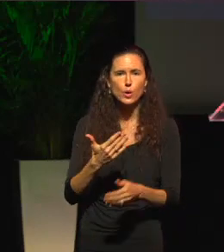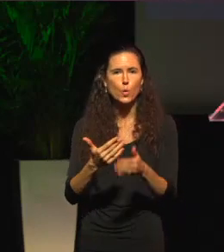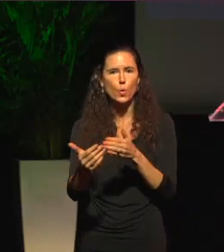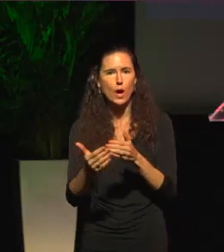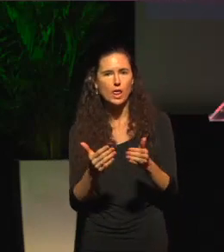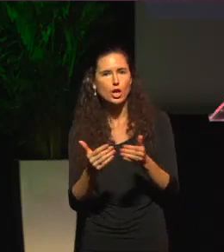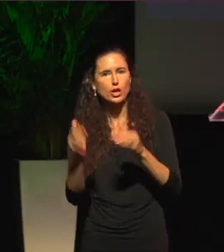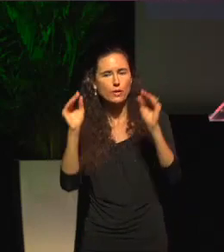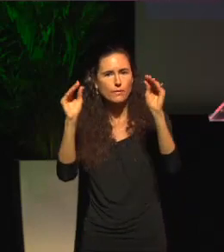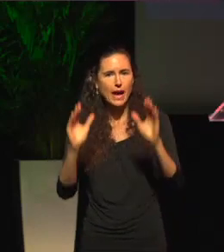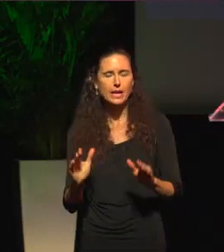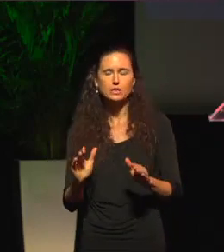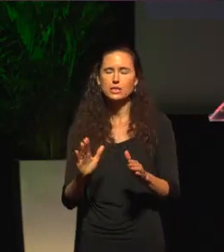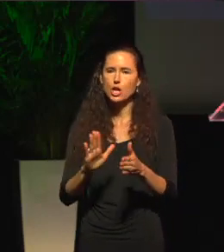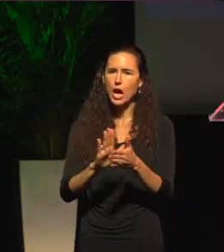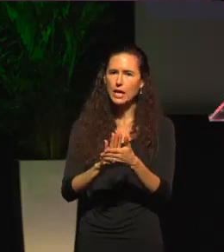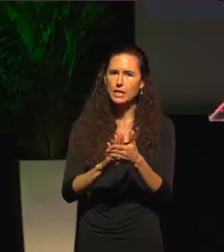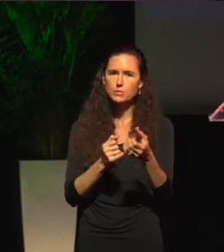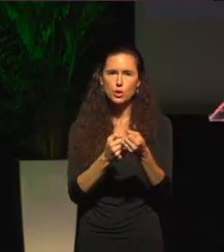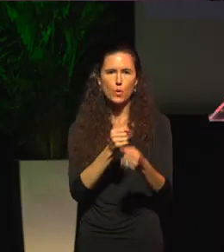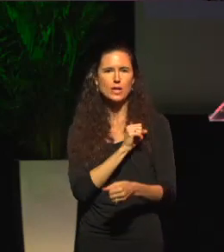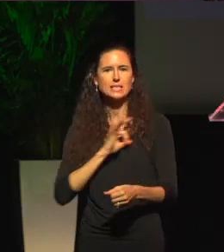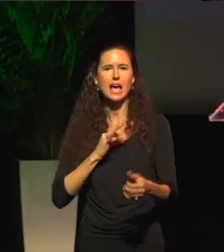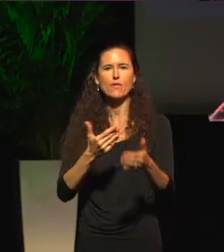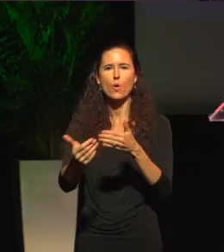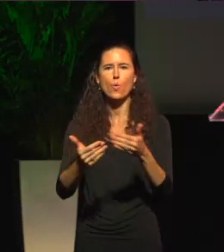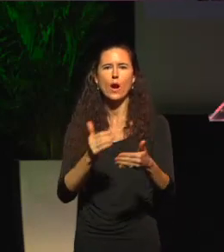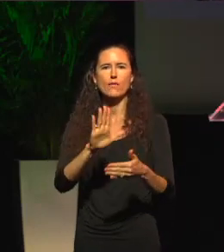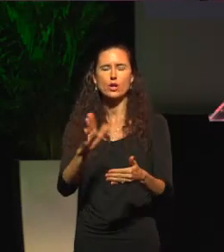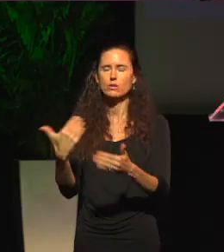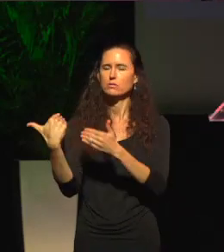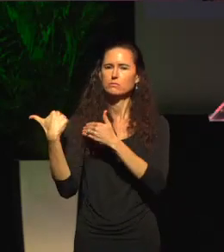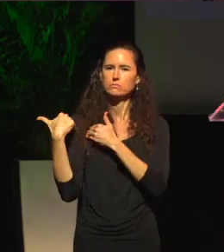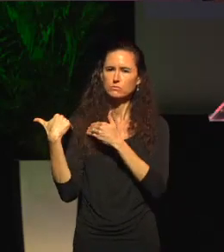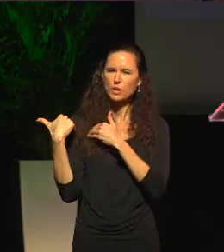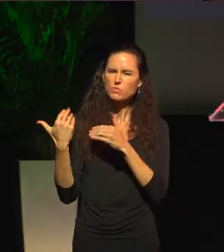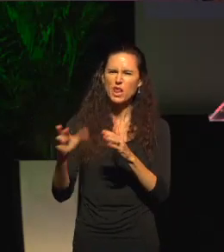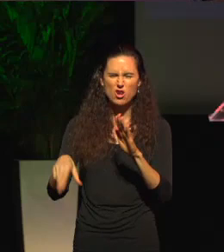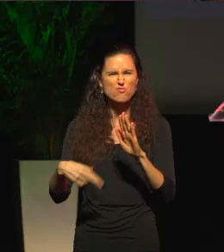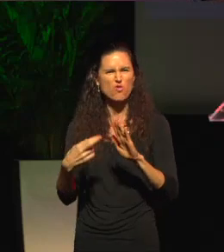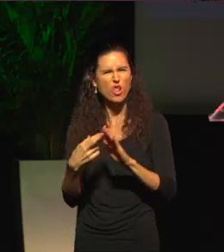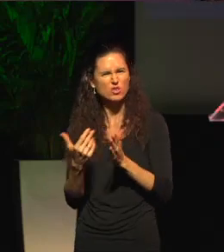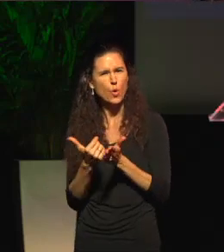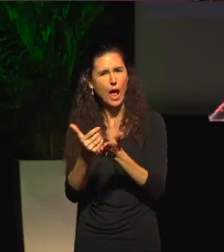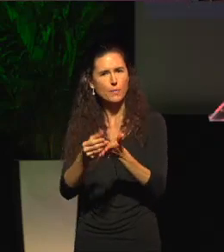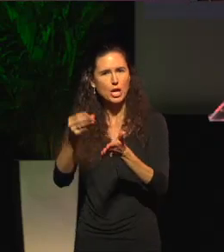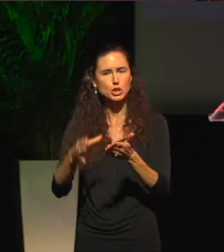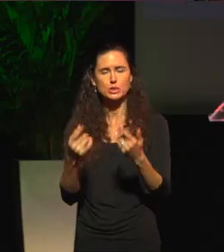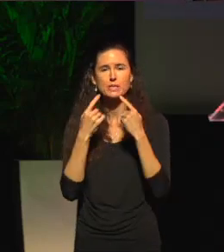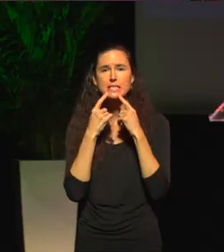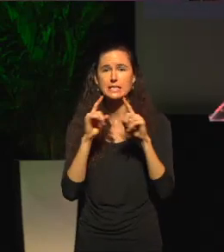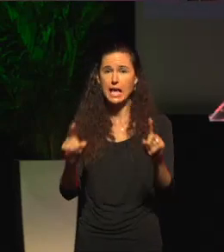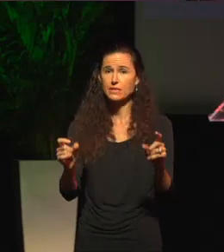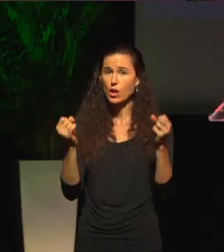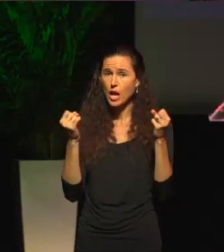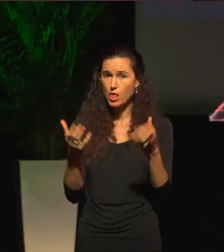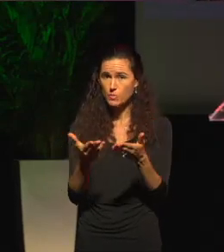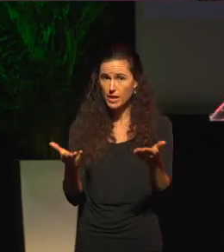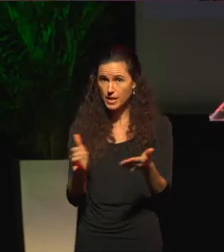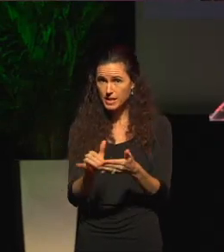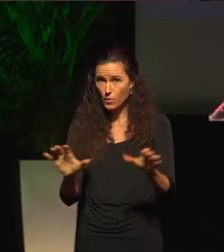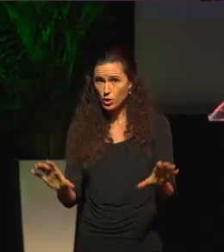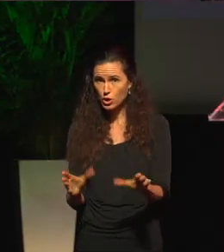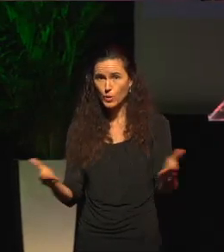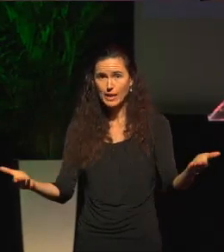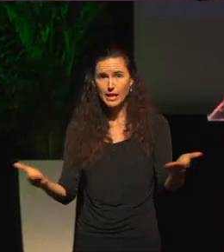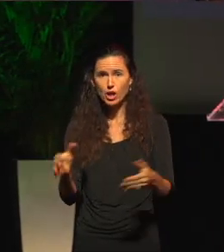role or an academic support staff or whatever your role is in helping our students move forward. And there are a lot of things that we're doing here at